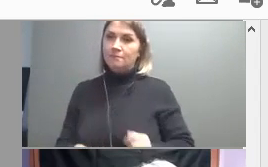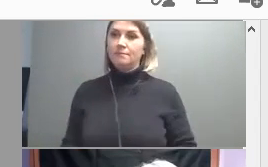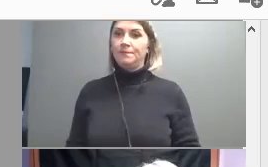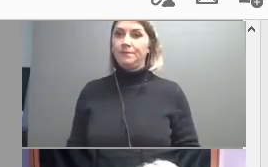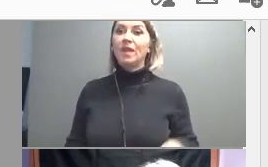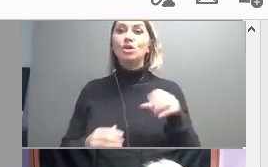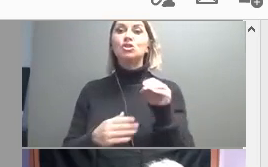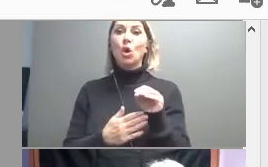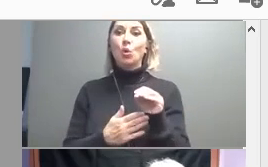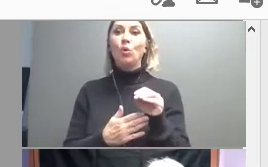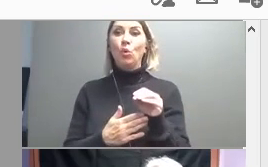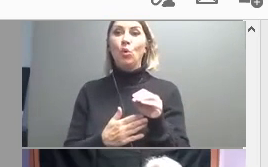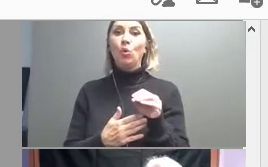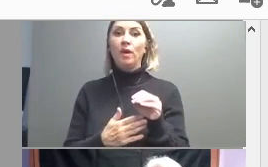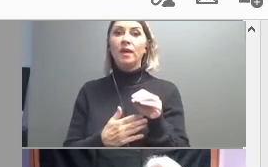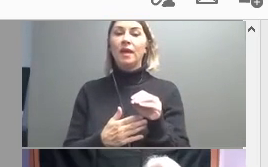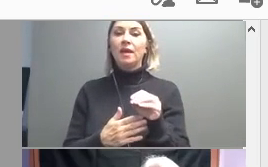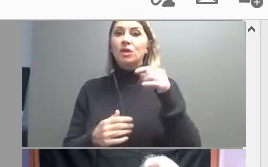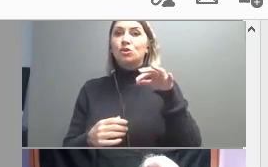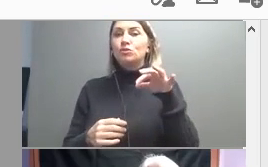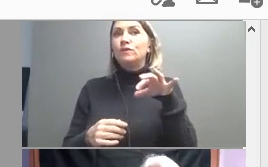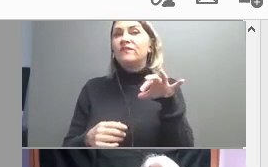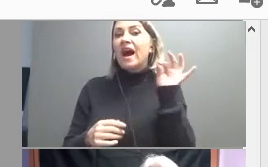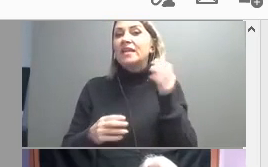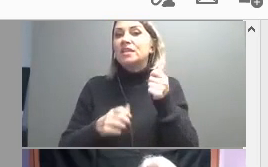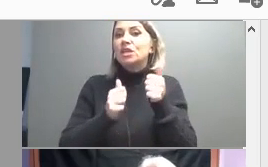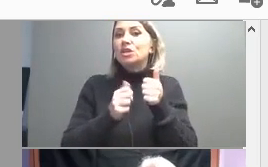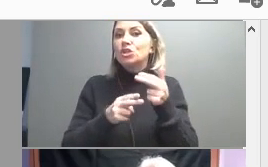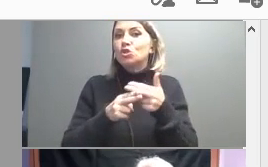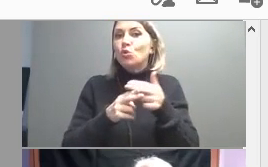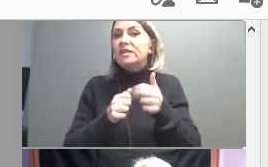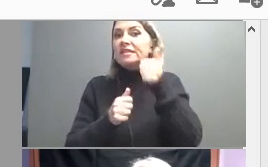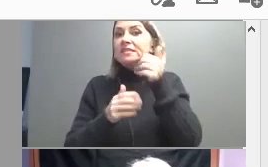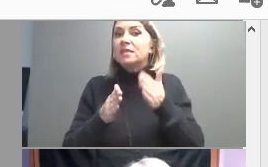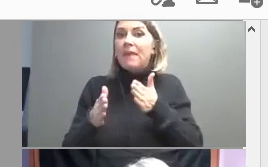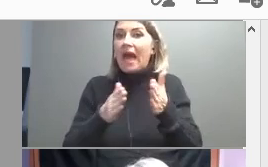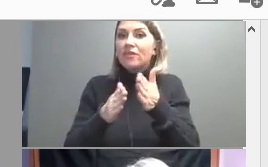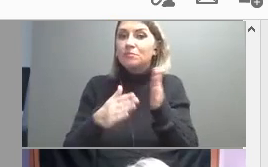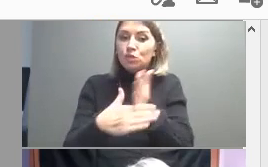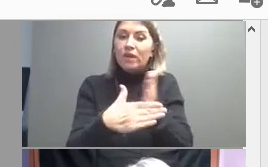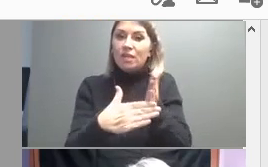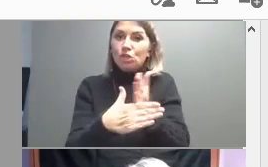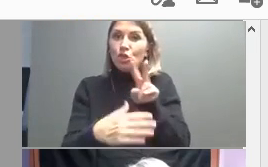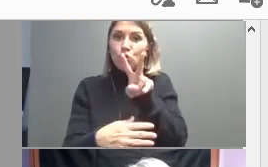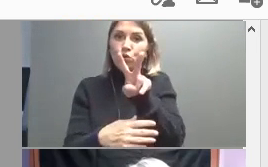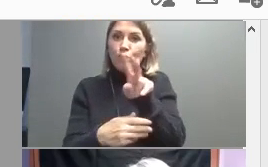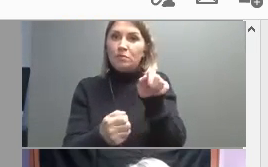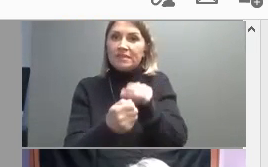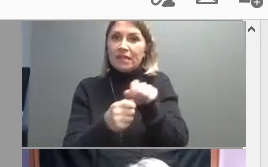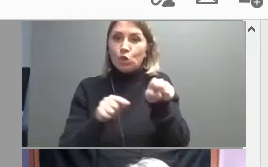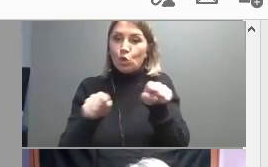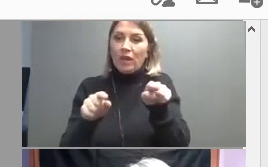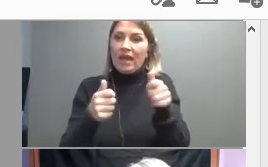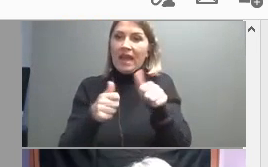So in order to find the shortest path between two particular, between any